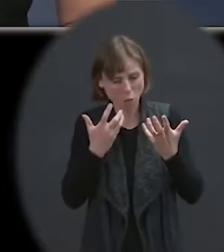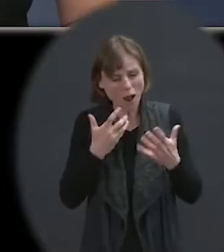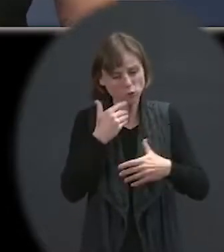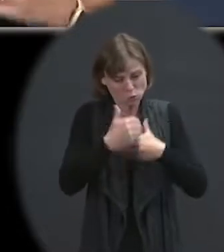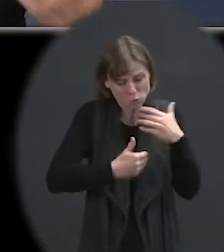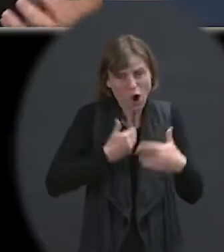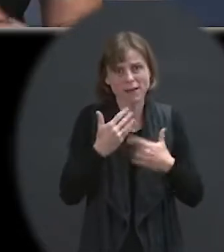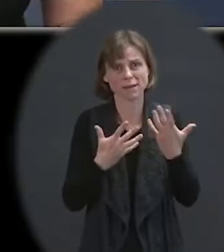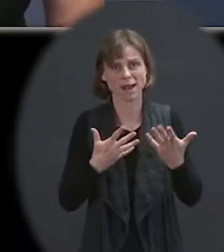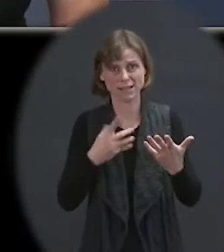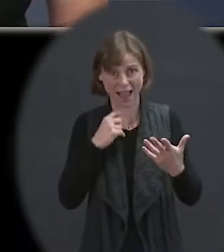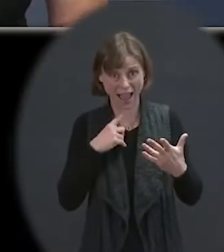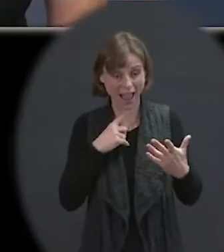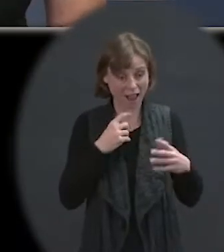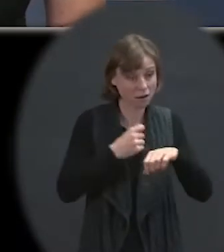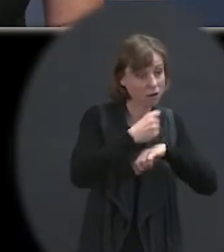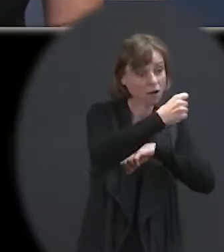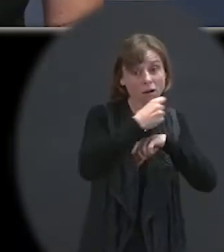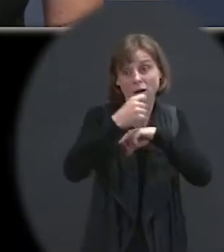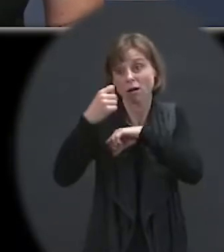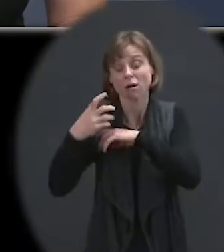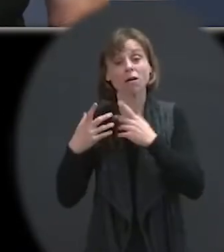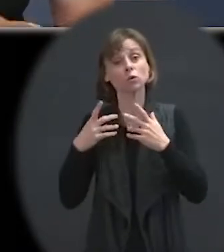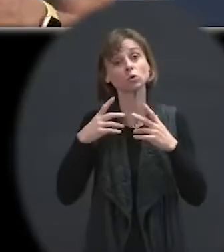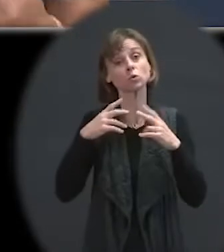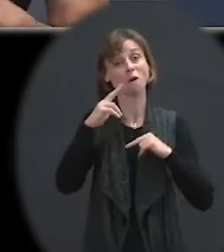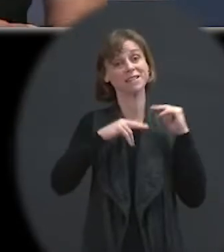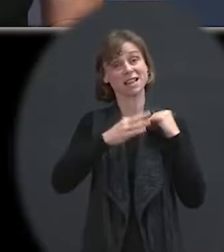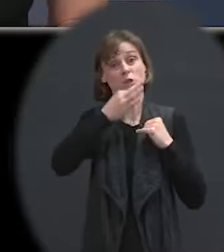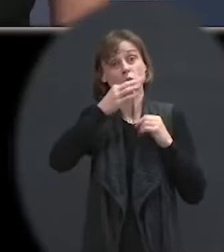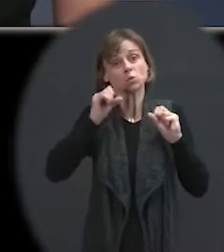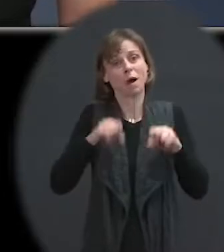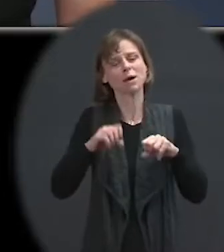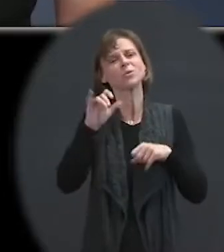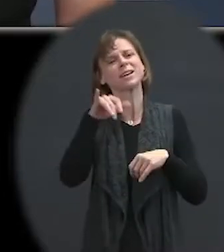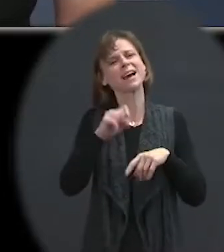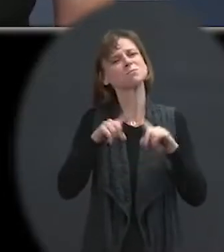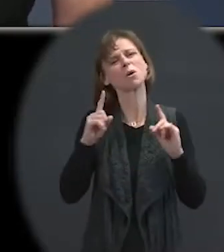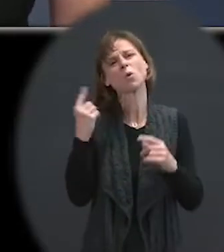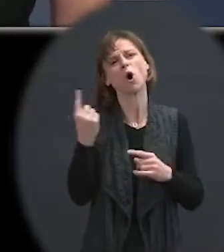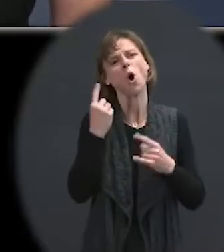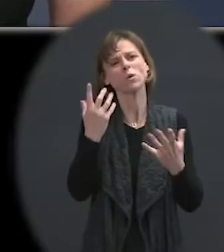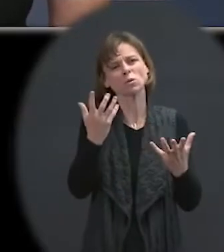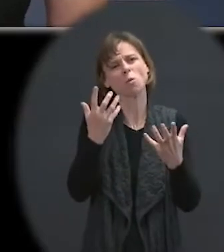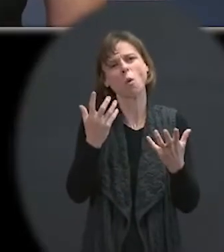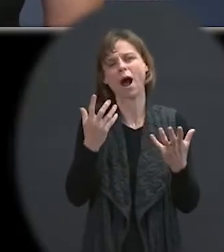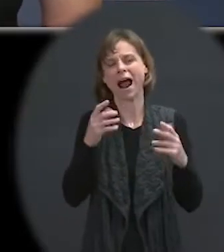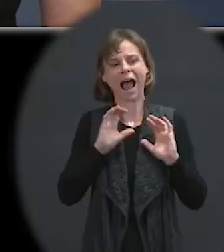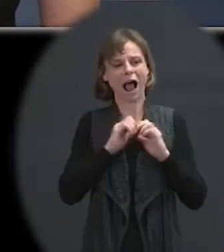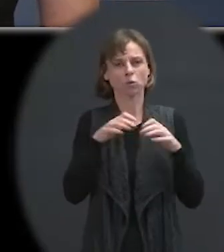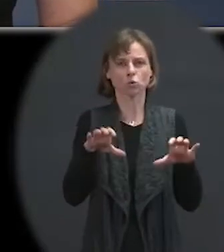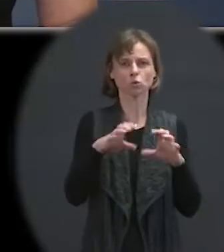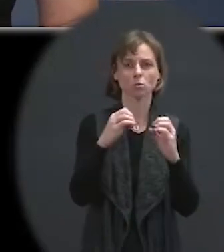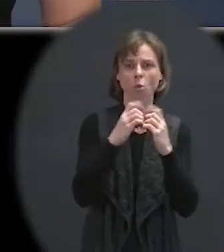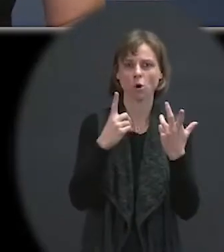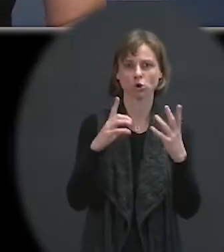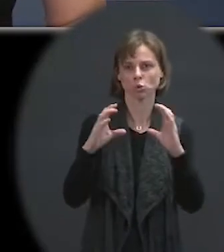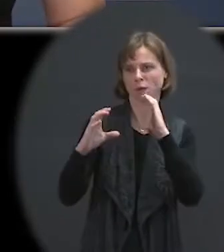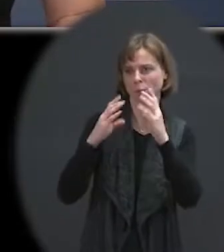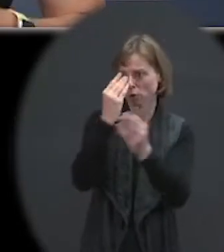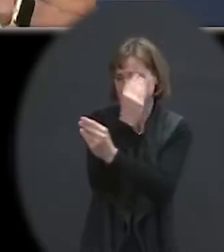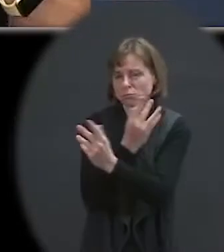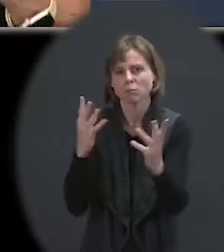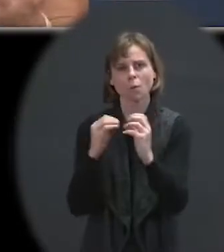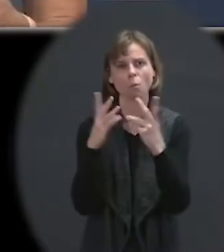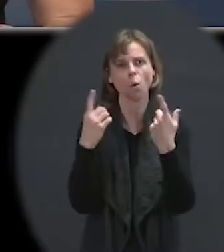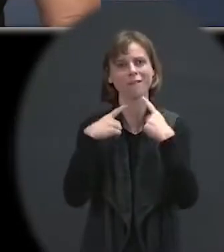and get them into facilities as quickly as possible. But certainly, we're always looking for ways to do more, to communicate more effectively and